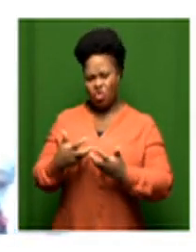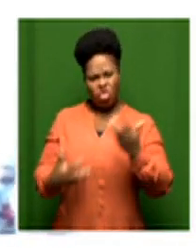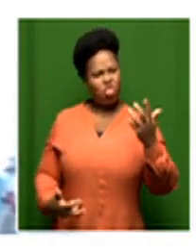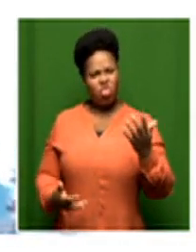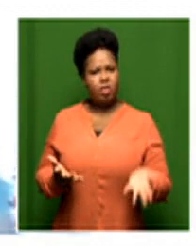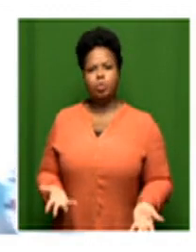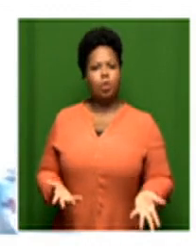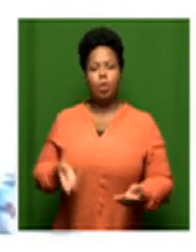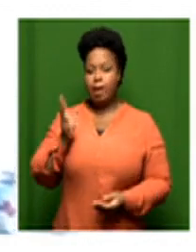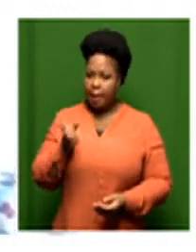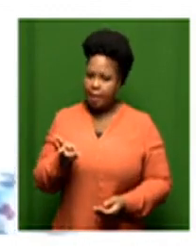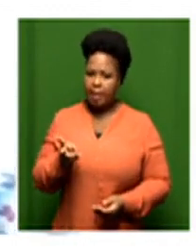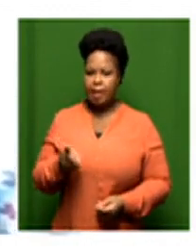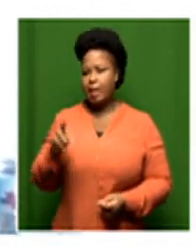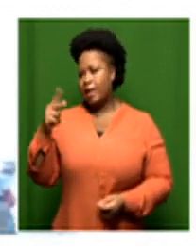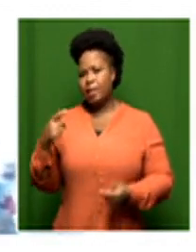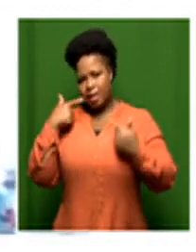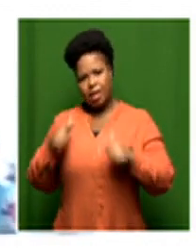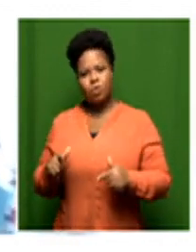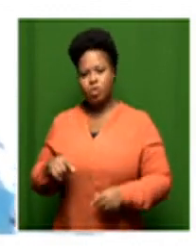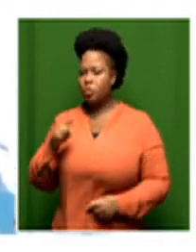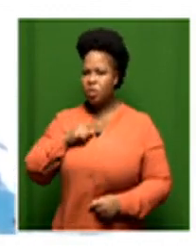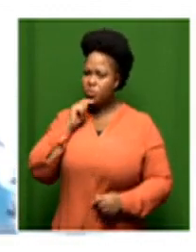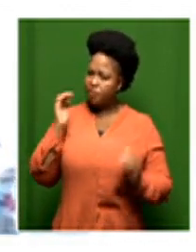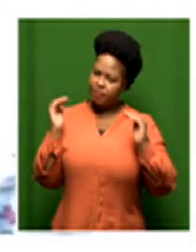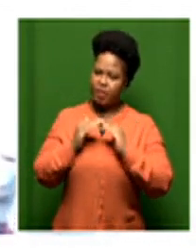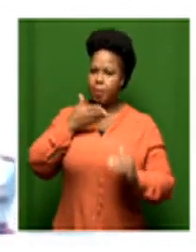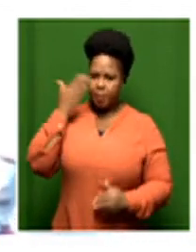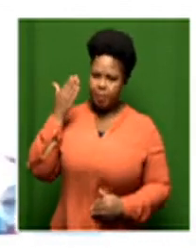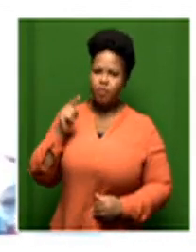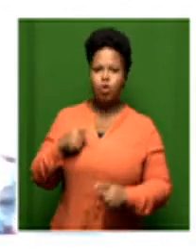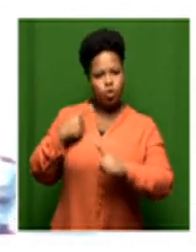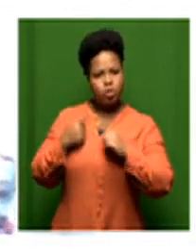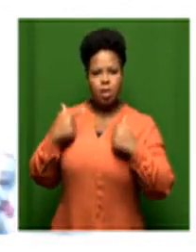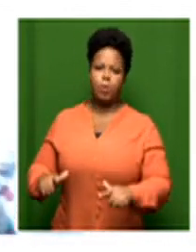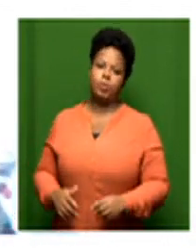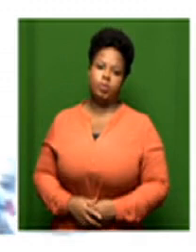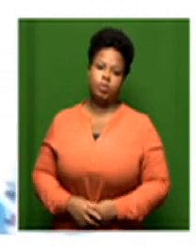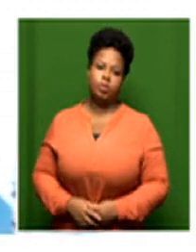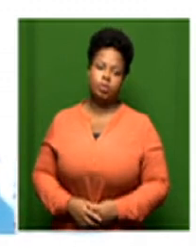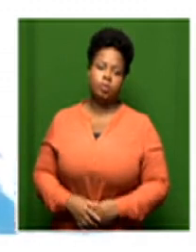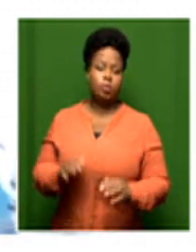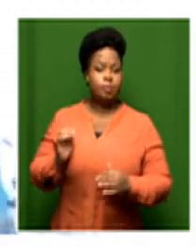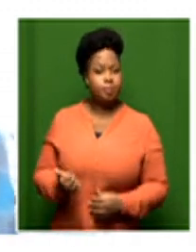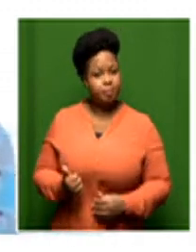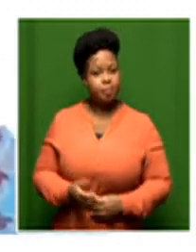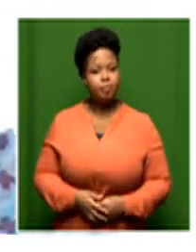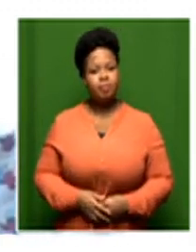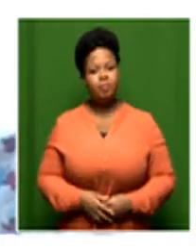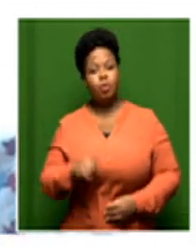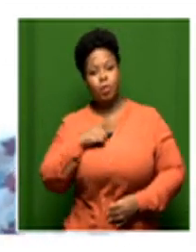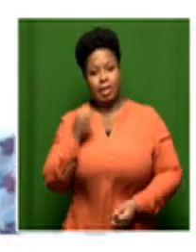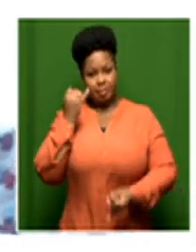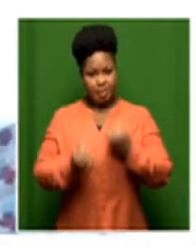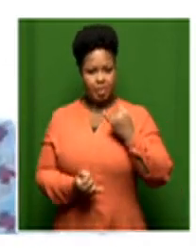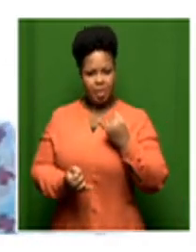now, again, another language, which is injustice to a Xhosa language. Therefore, the mistake